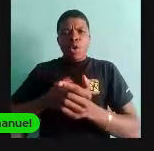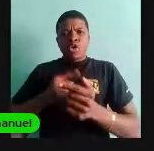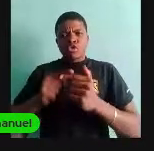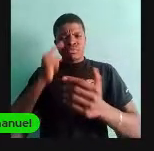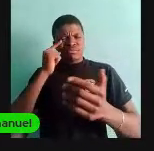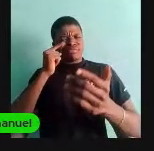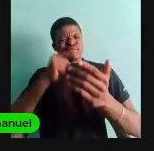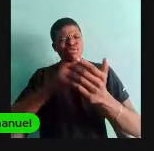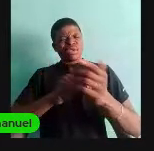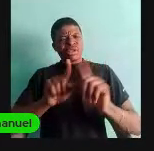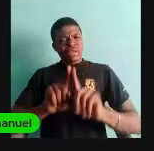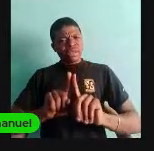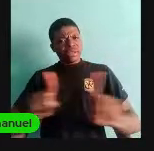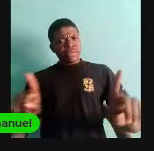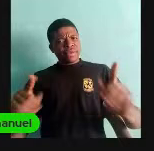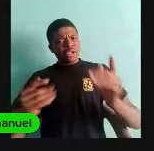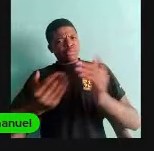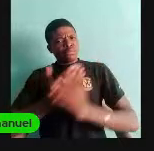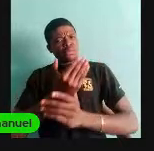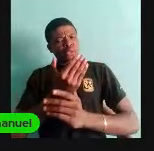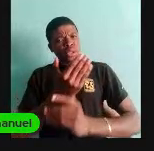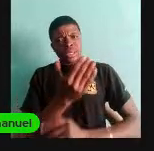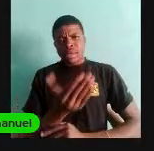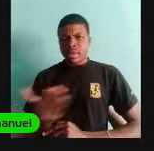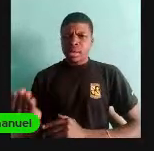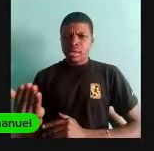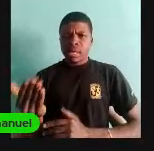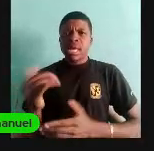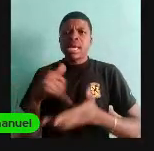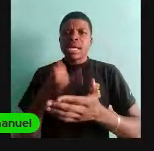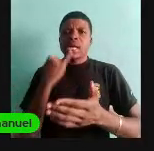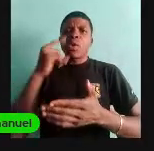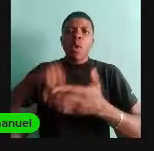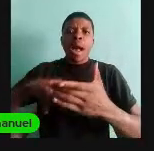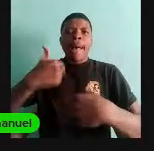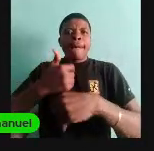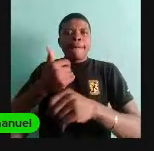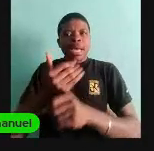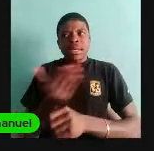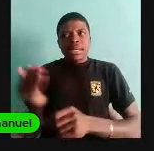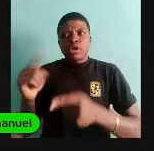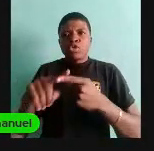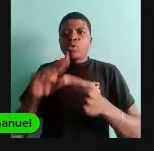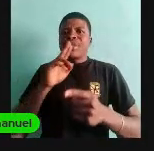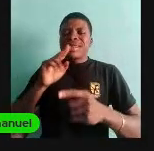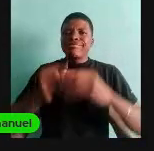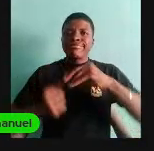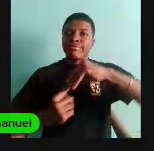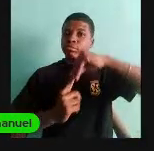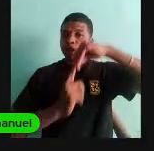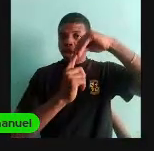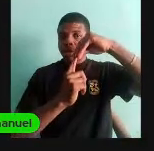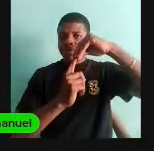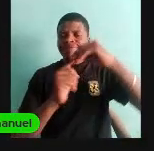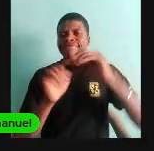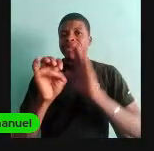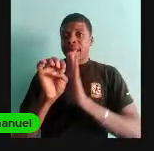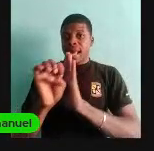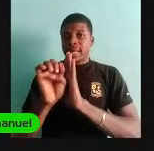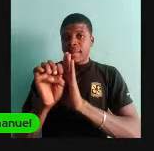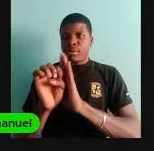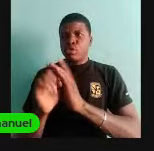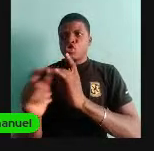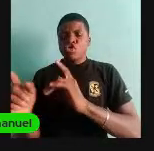is what makes things stand out amongst others. Now, example is placing a white shoe among black